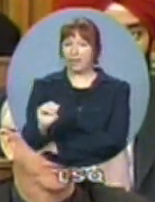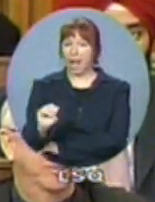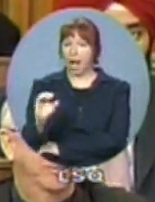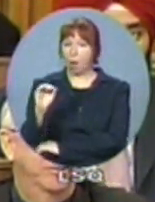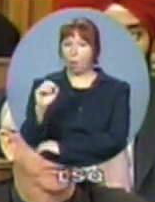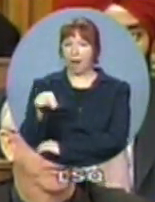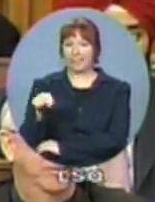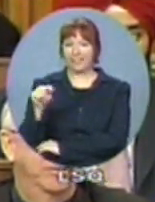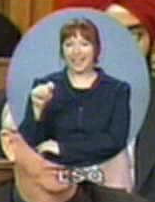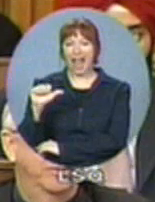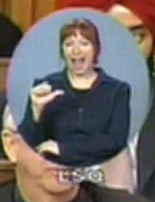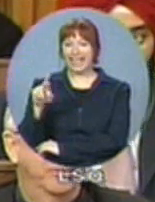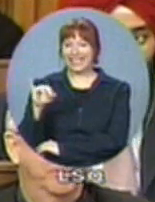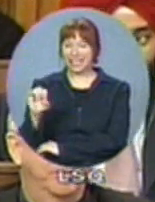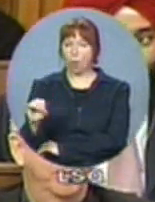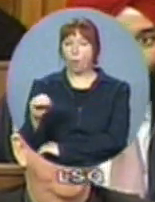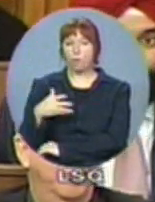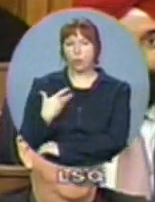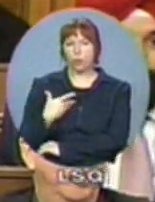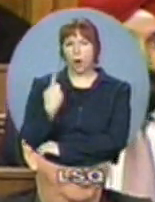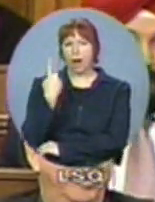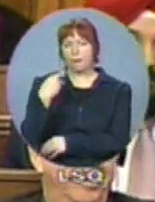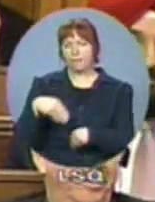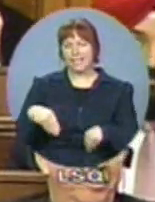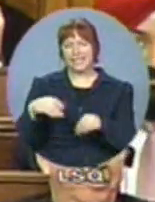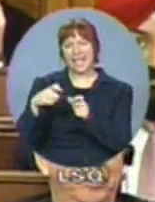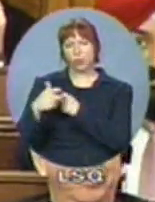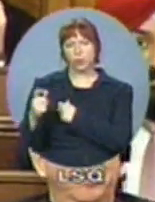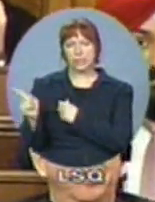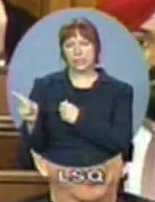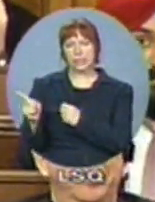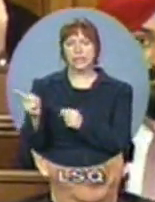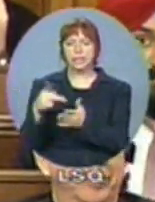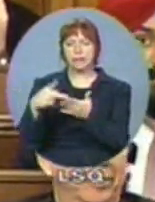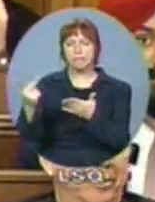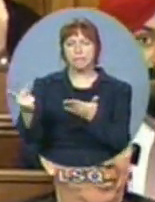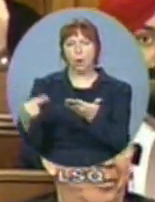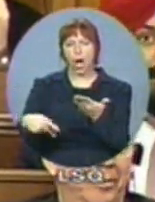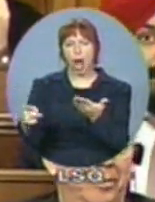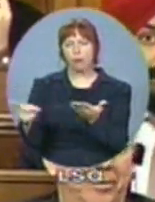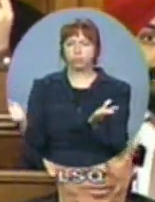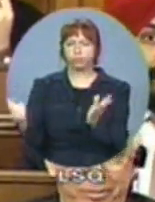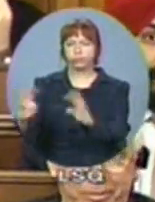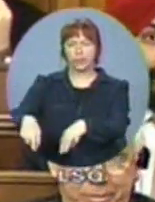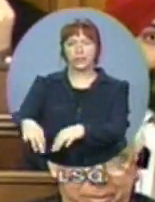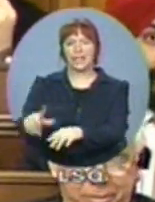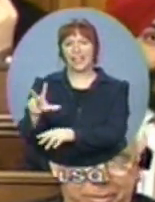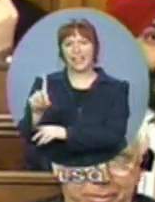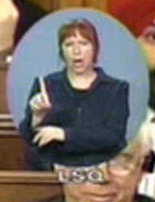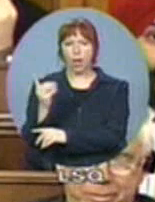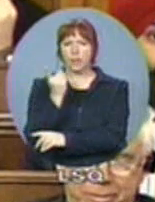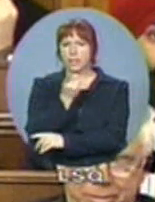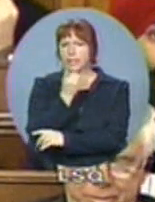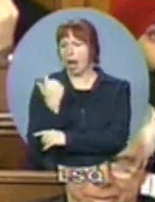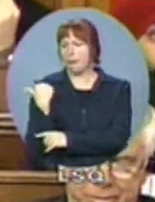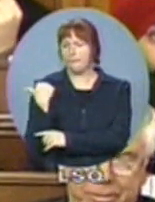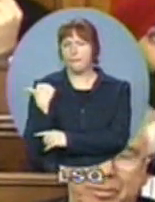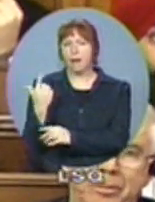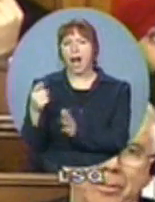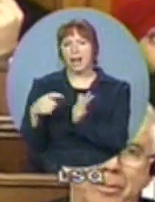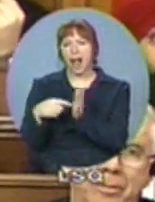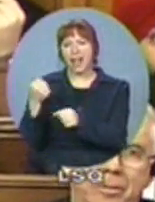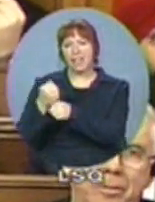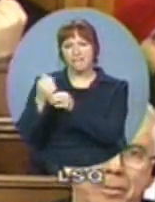Industry kill that program on December 31st, just when auto workers needed it most? Why is he allowing his